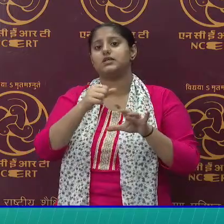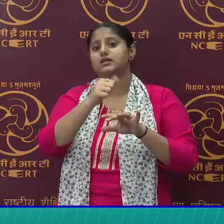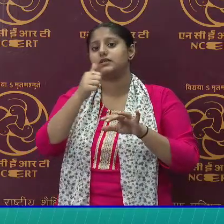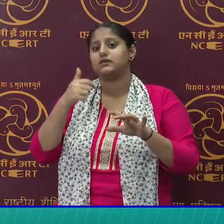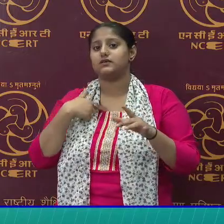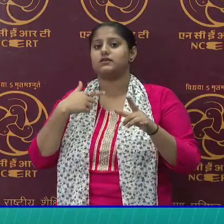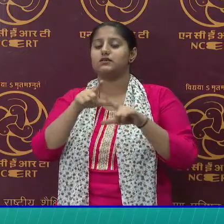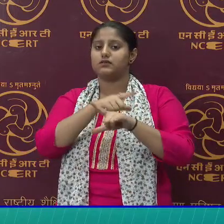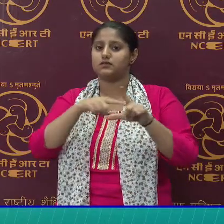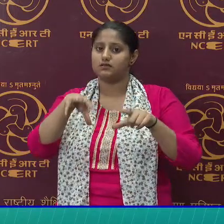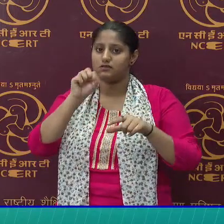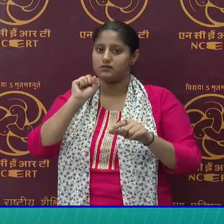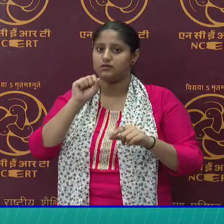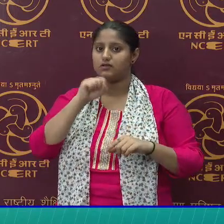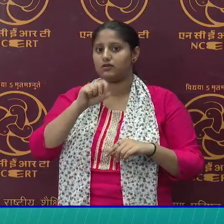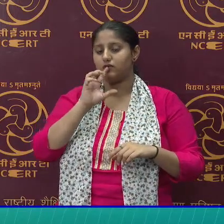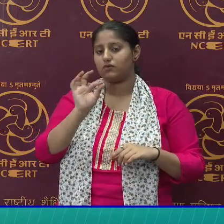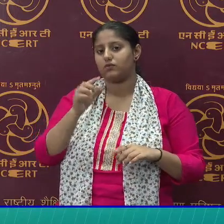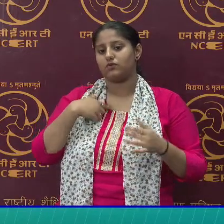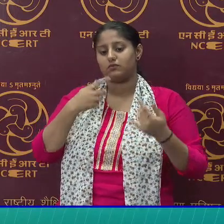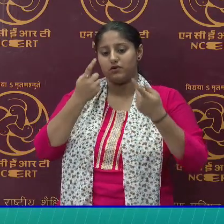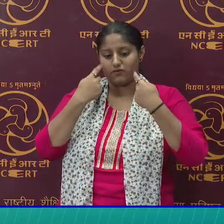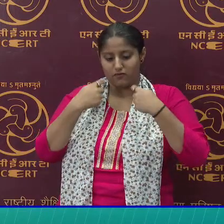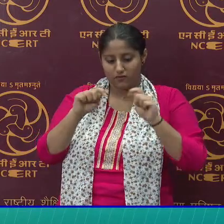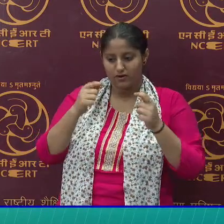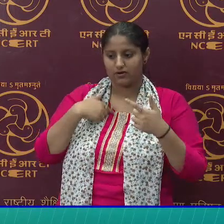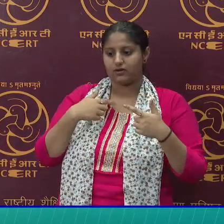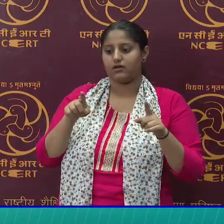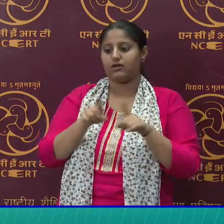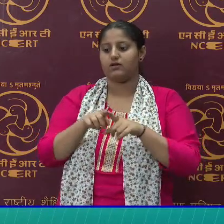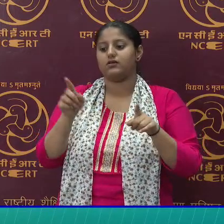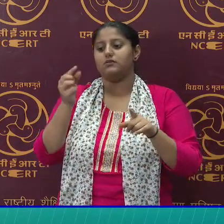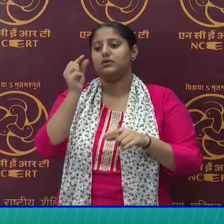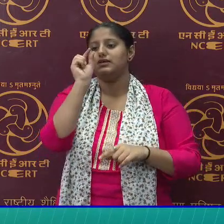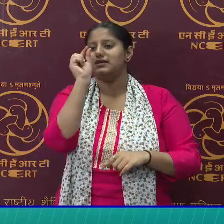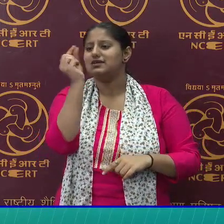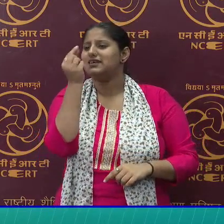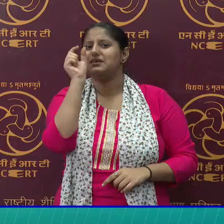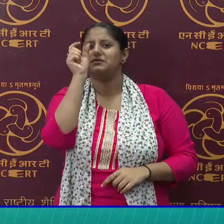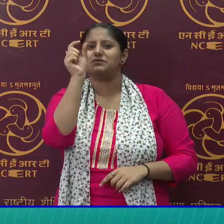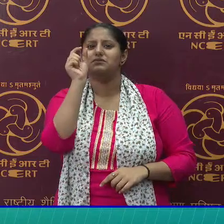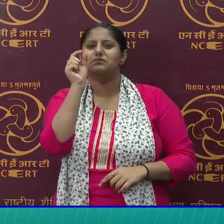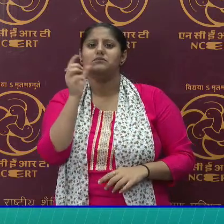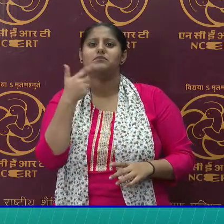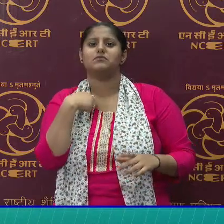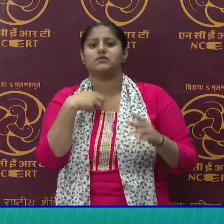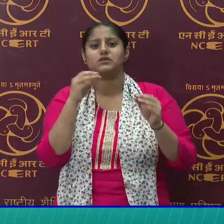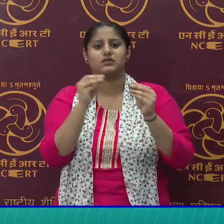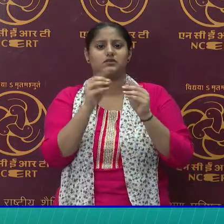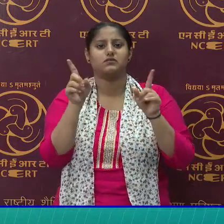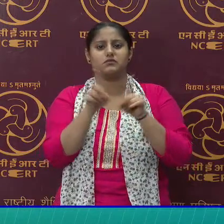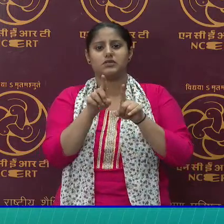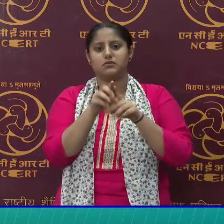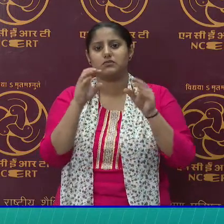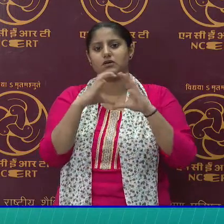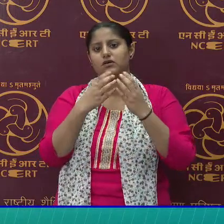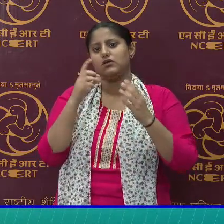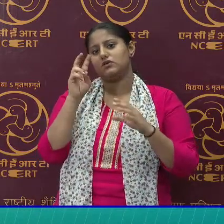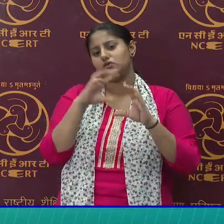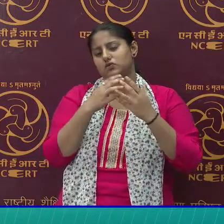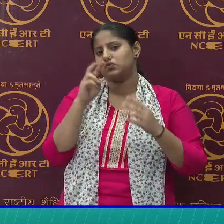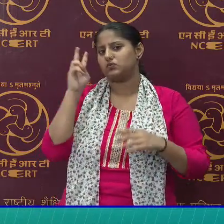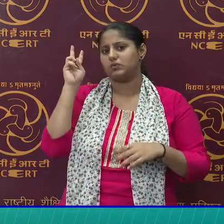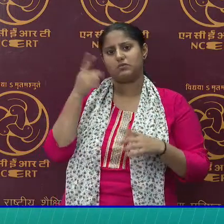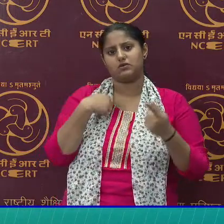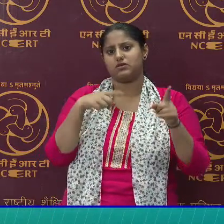disciplines. Yes, we have tried to integrate maths, and single digits have already been covered in class 2 of mathematics,